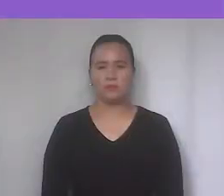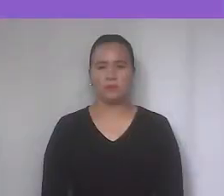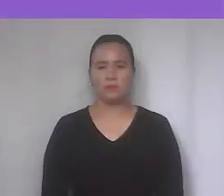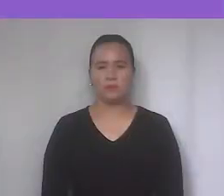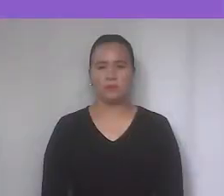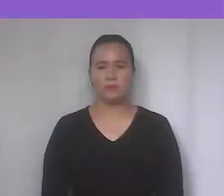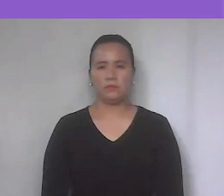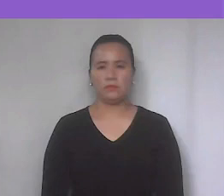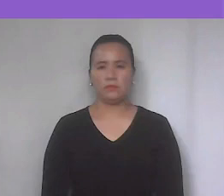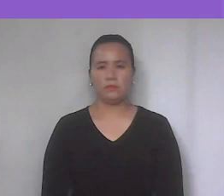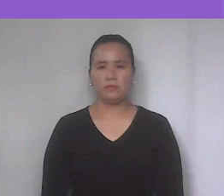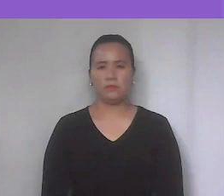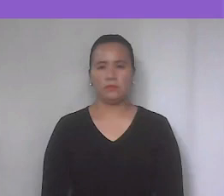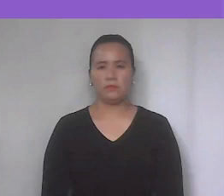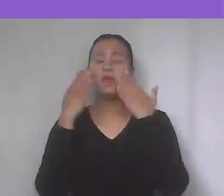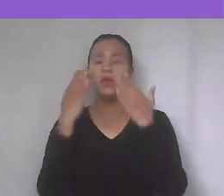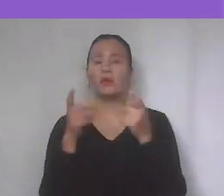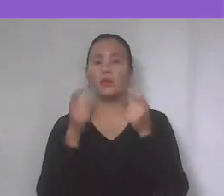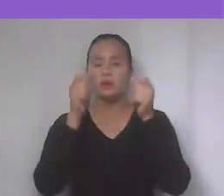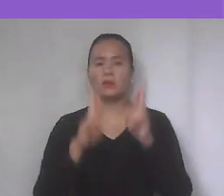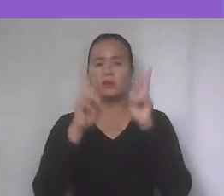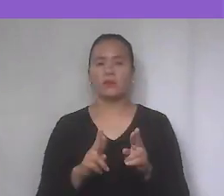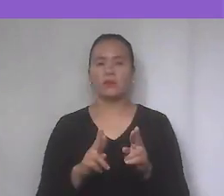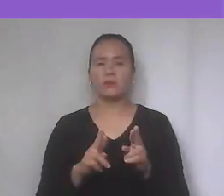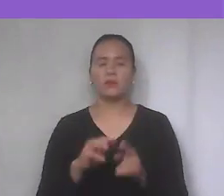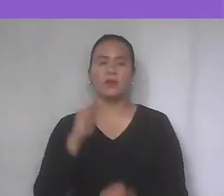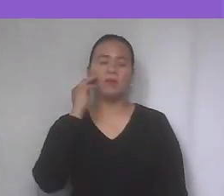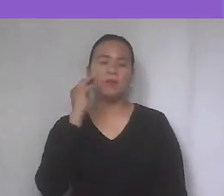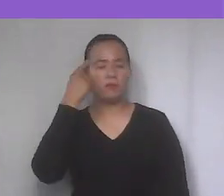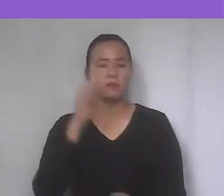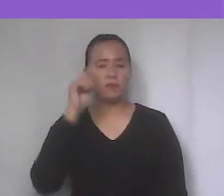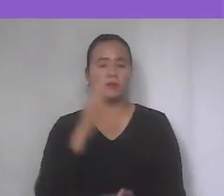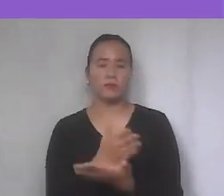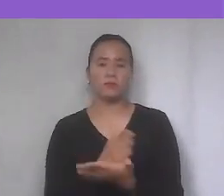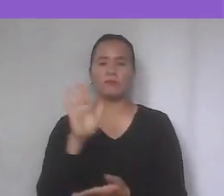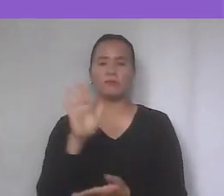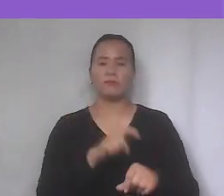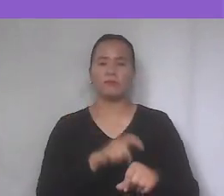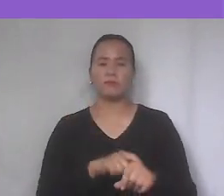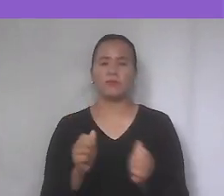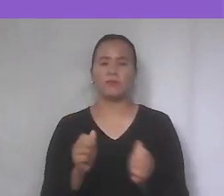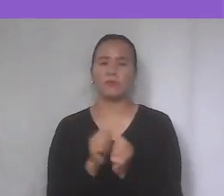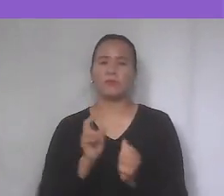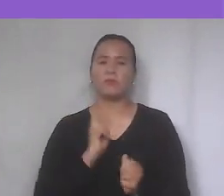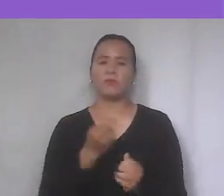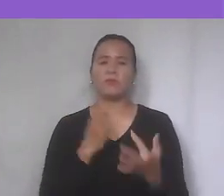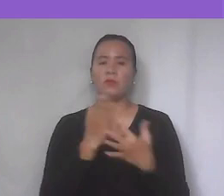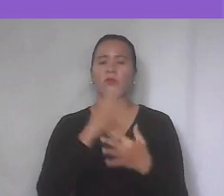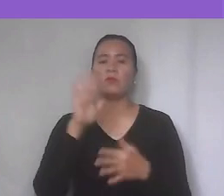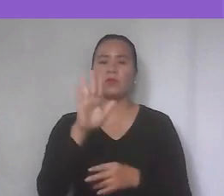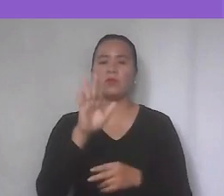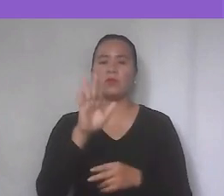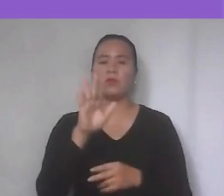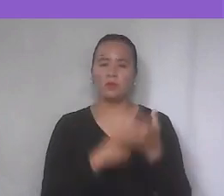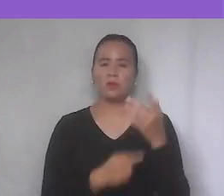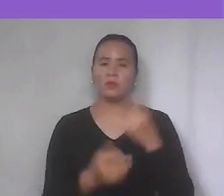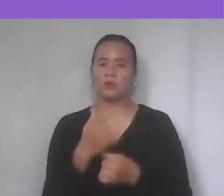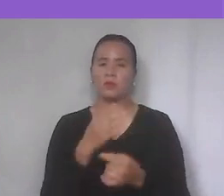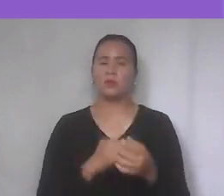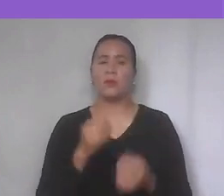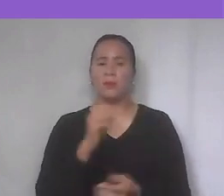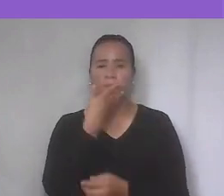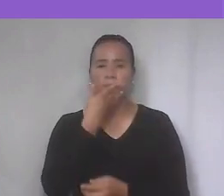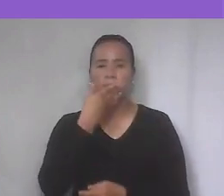Thank you, Teacher Mackie, for sharing your time with us. Through your session, we have now a better understanding of different